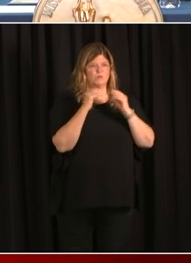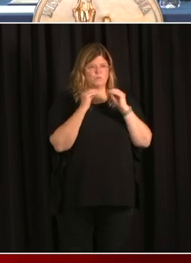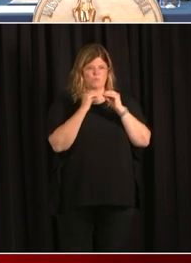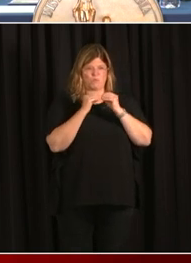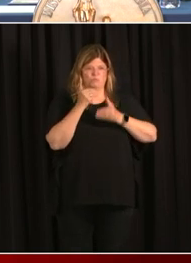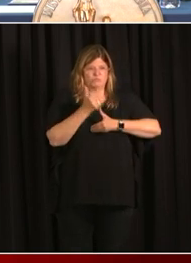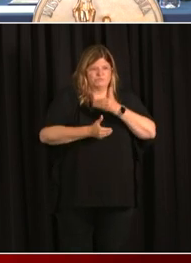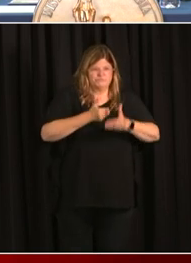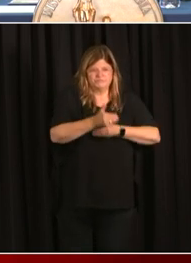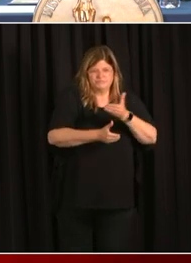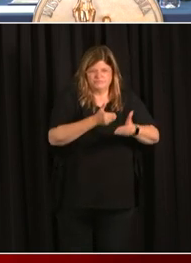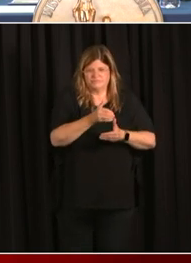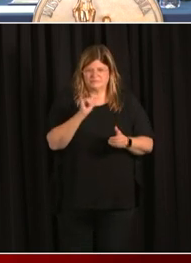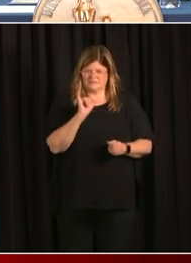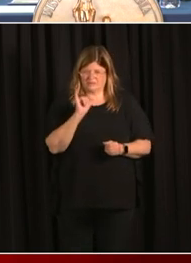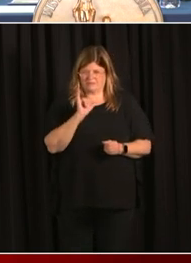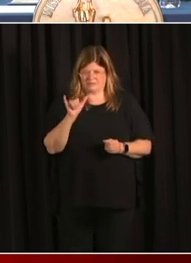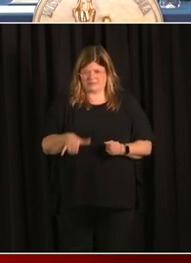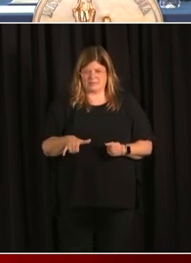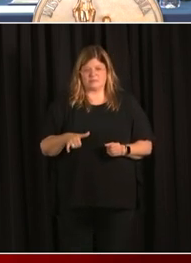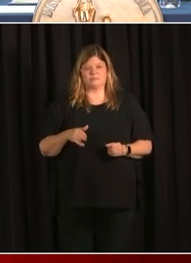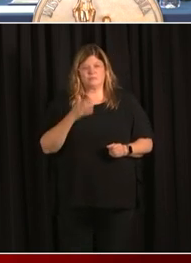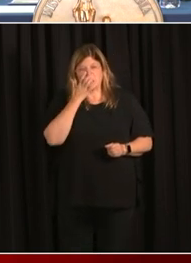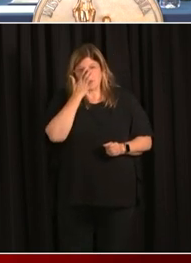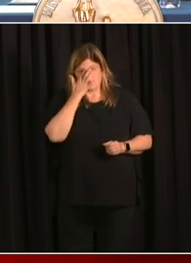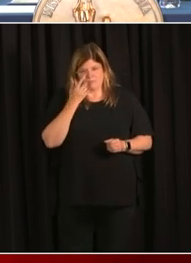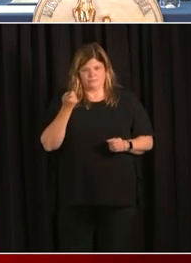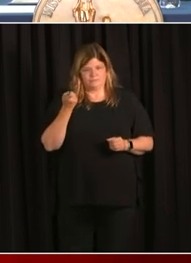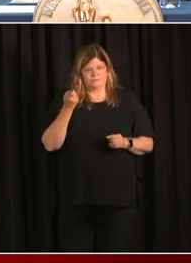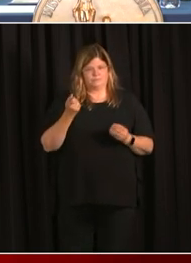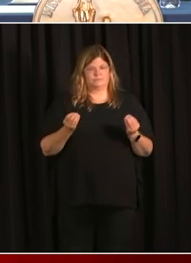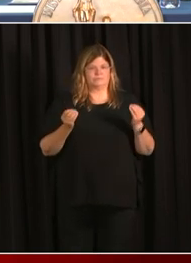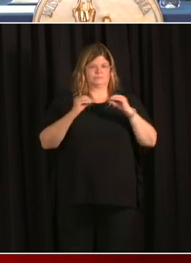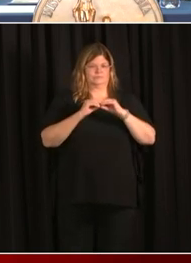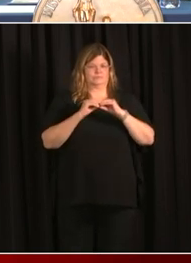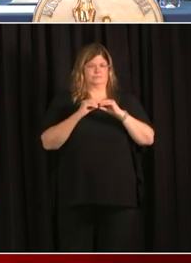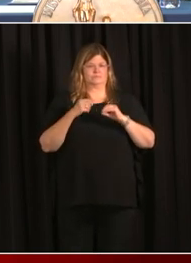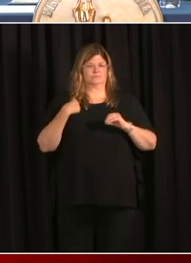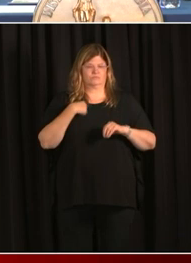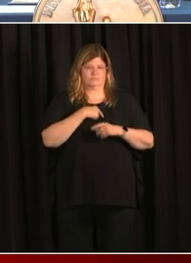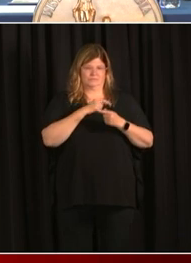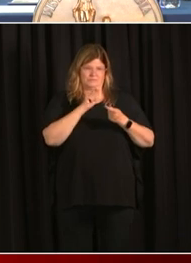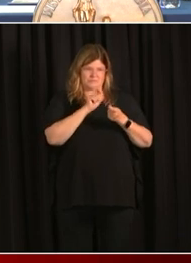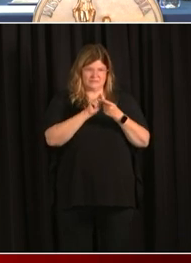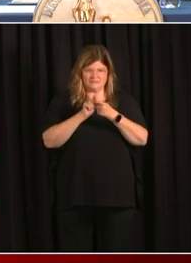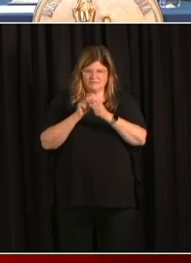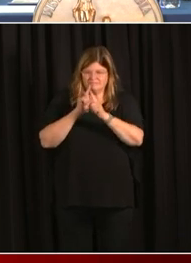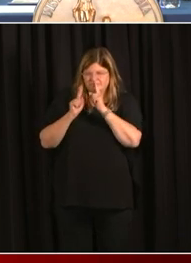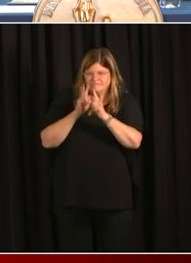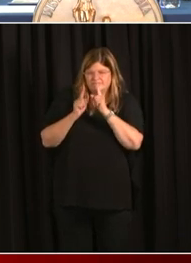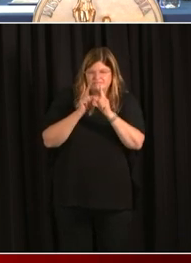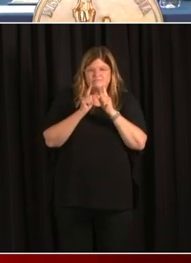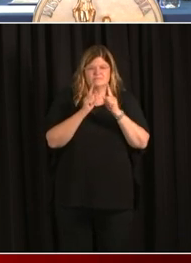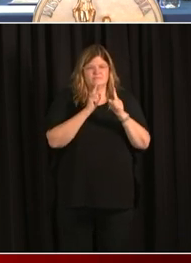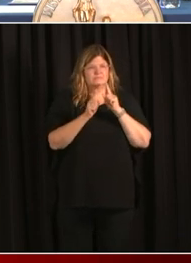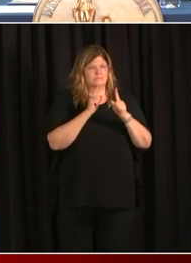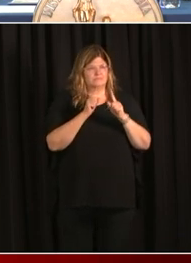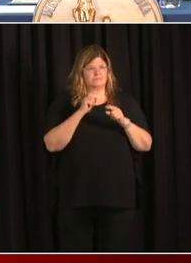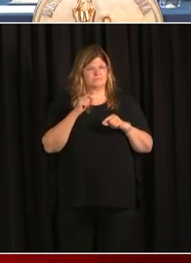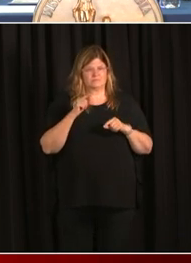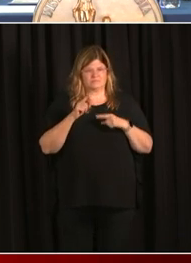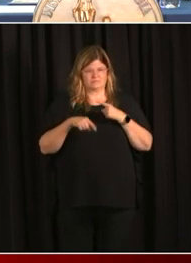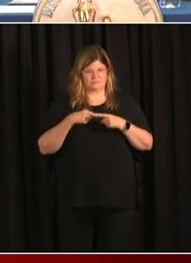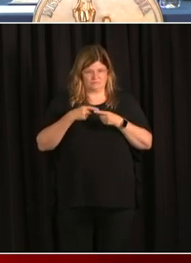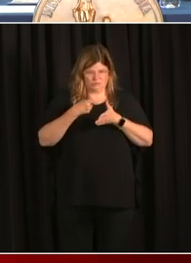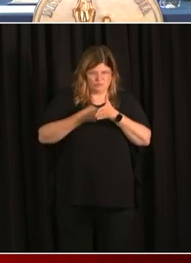well. Let me say a little bit more. We've had specific conversations about the cost